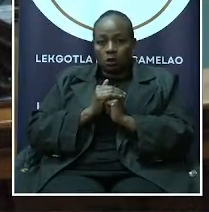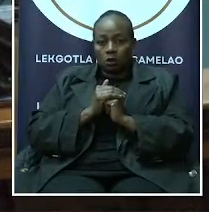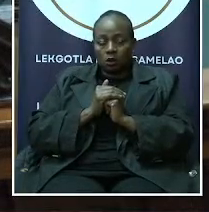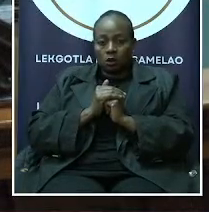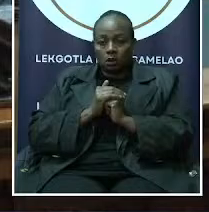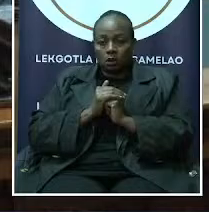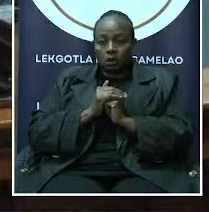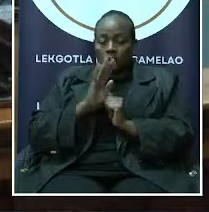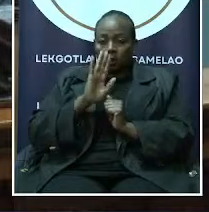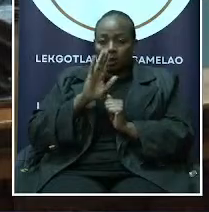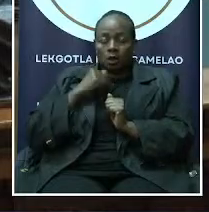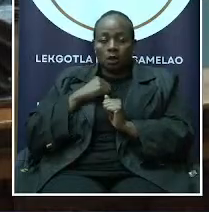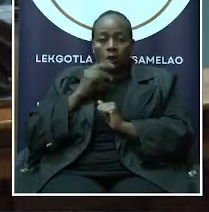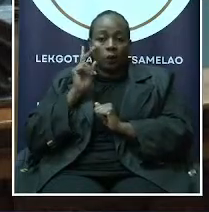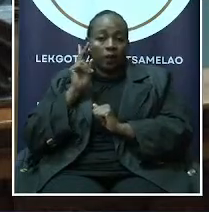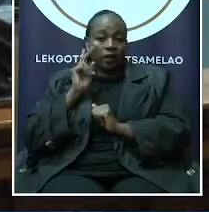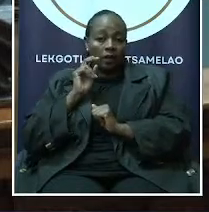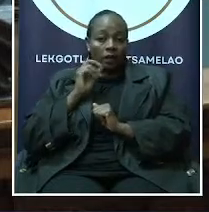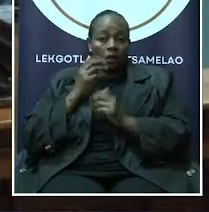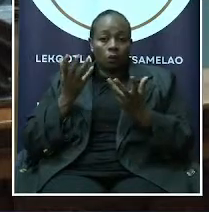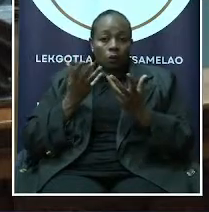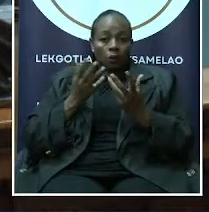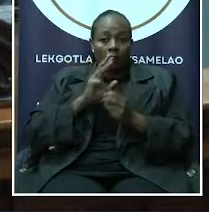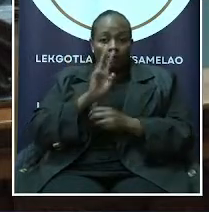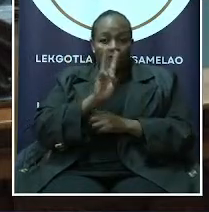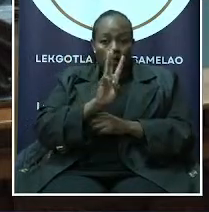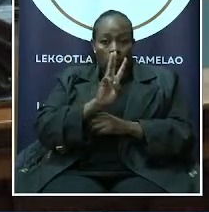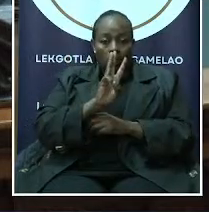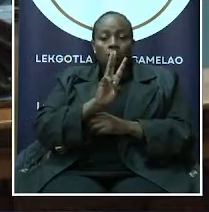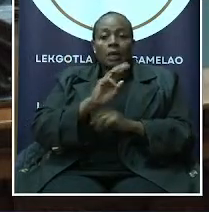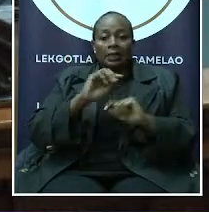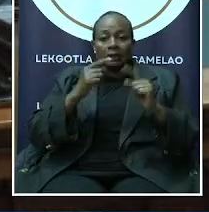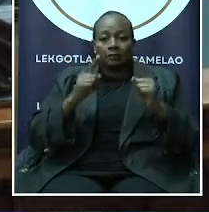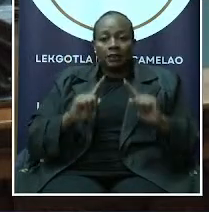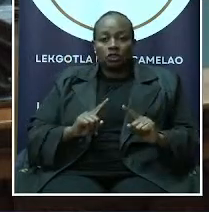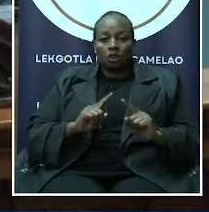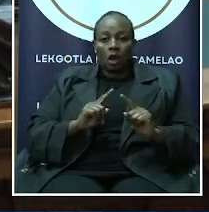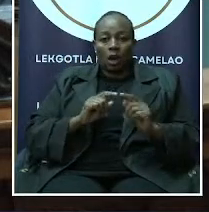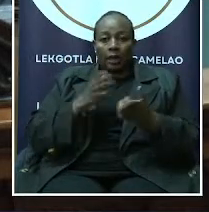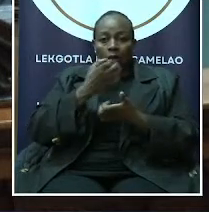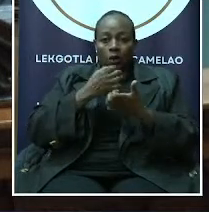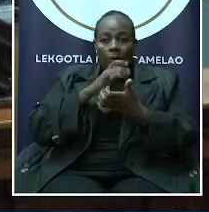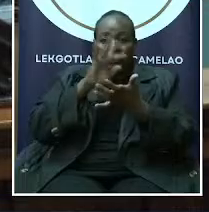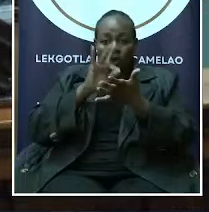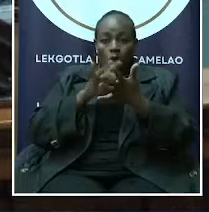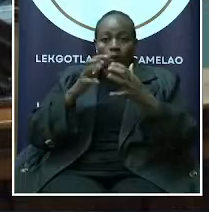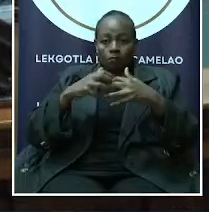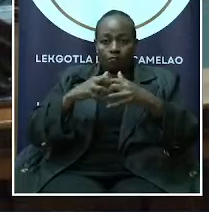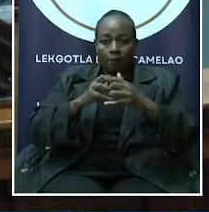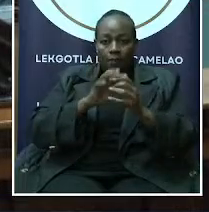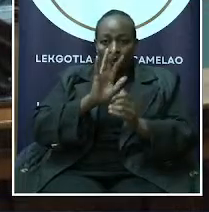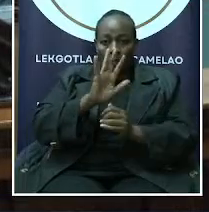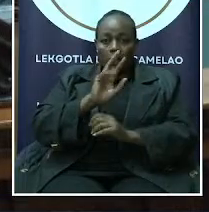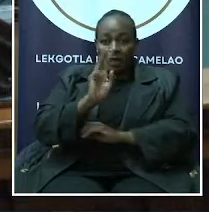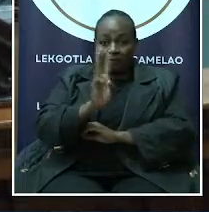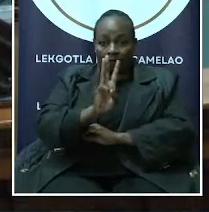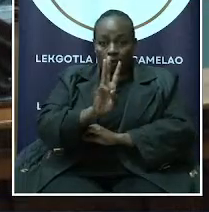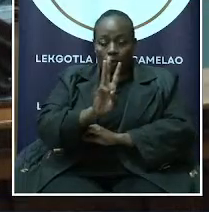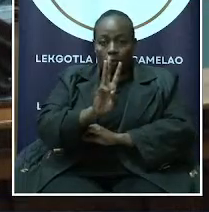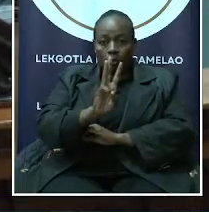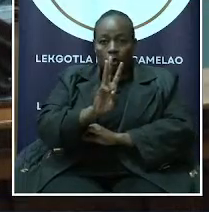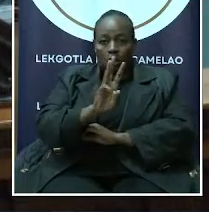heard, for example, that in Velcom there will be a special economic zone. Now, my concern is, given that this speaks to